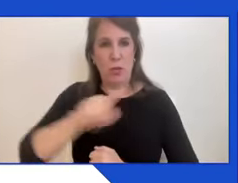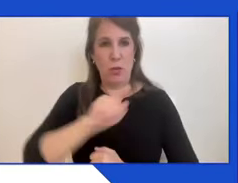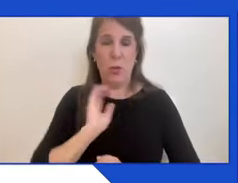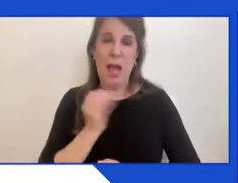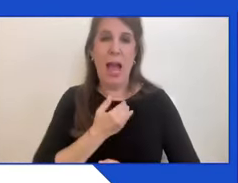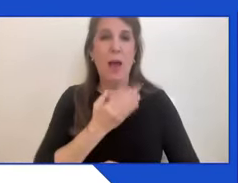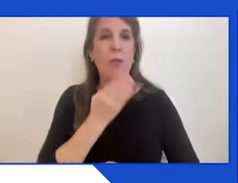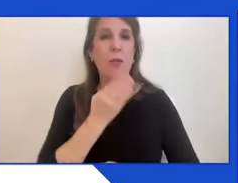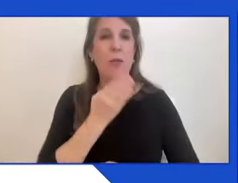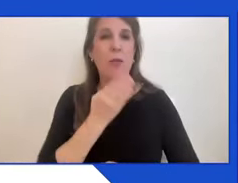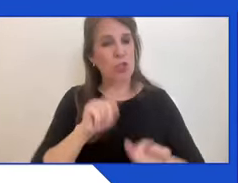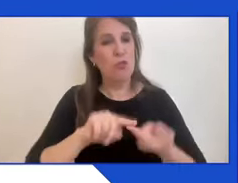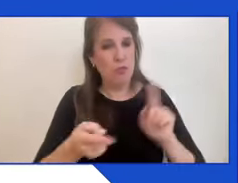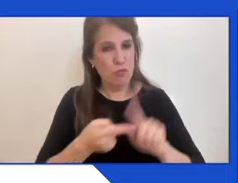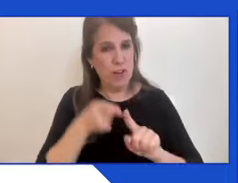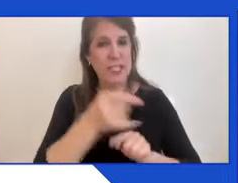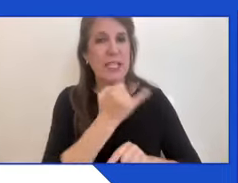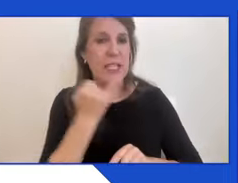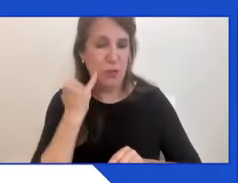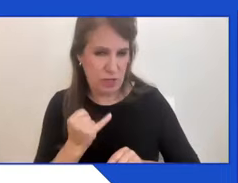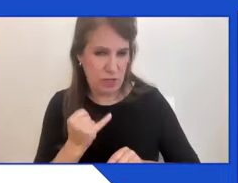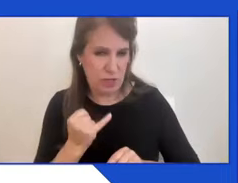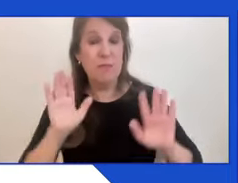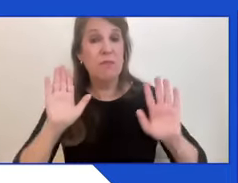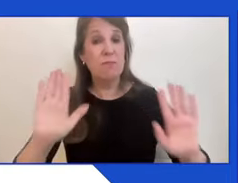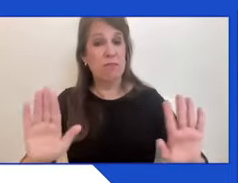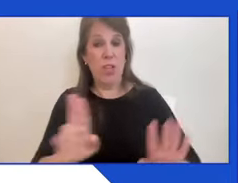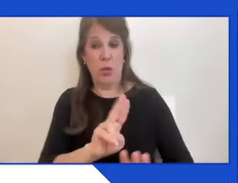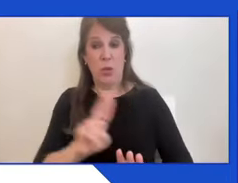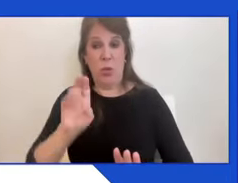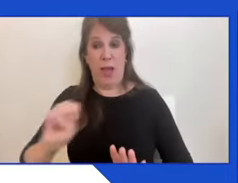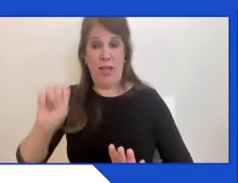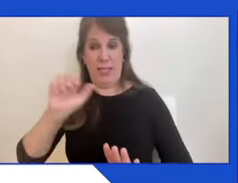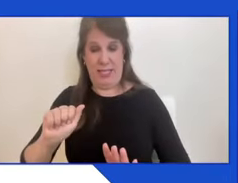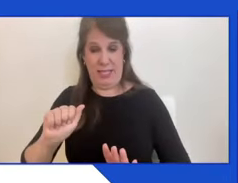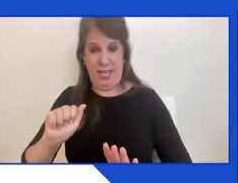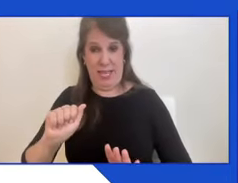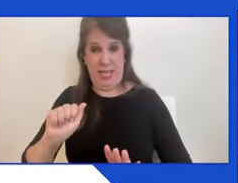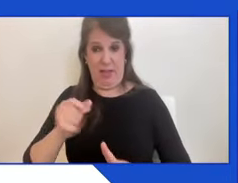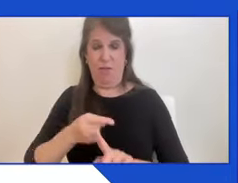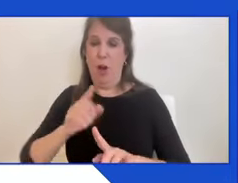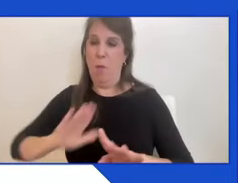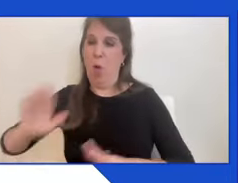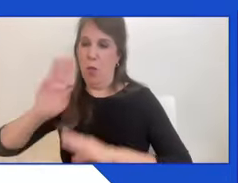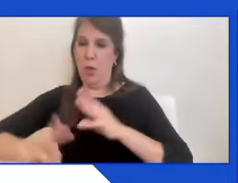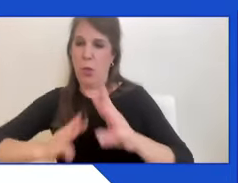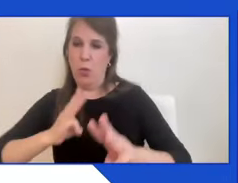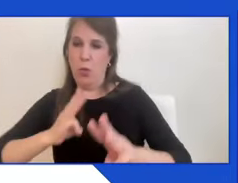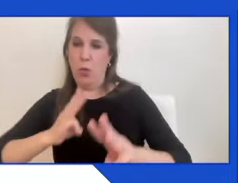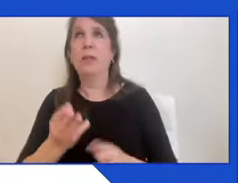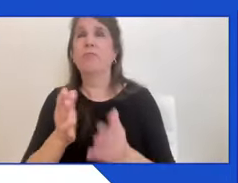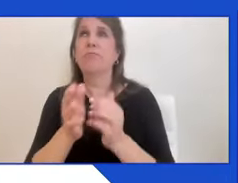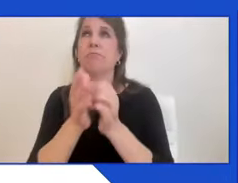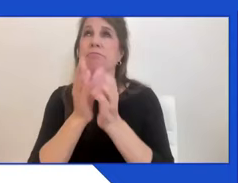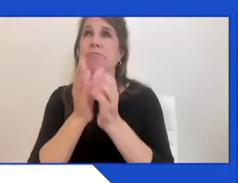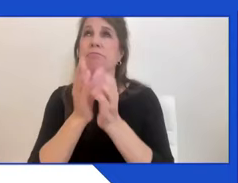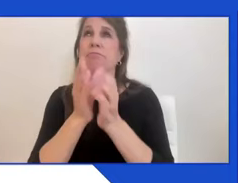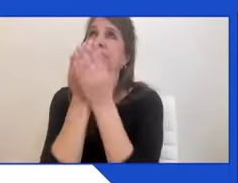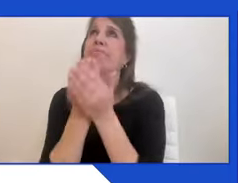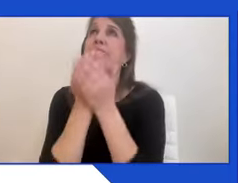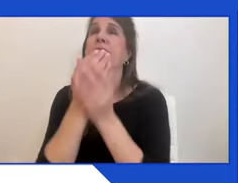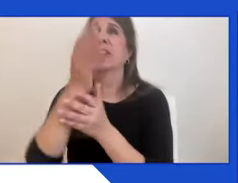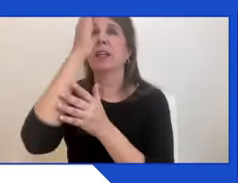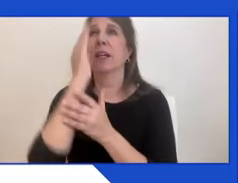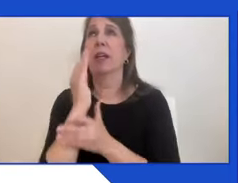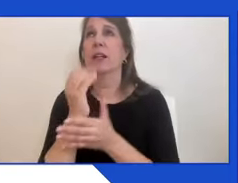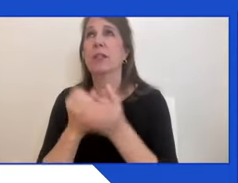in Israel, the United States, and around the world. May God be with those who have lost a loved